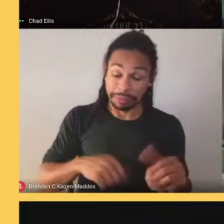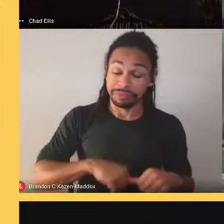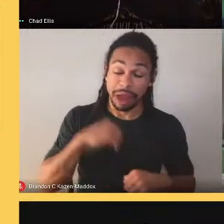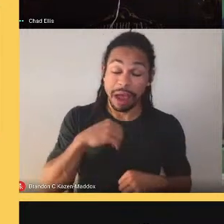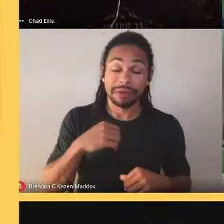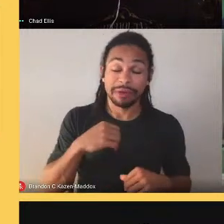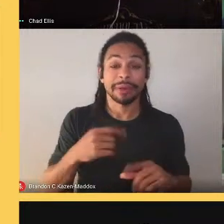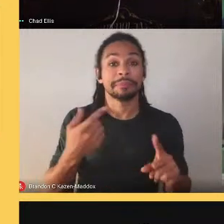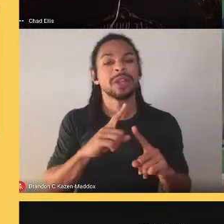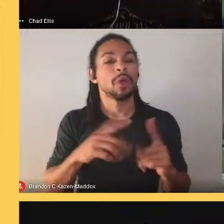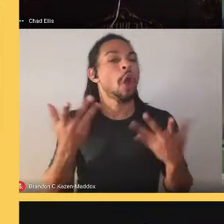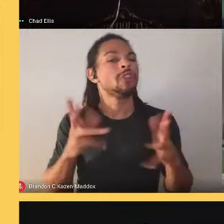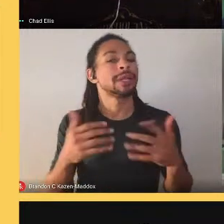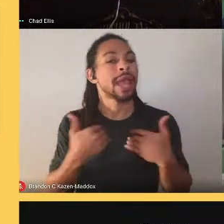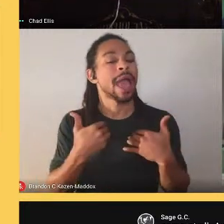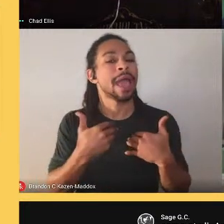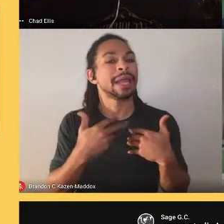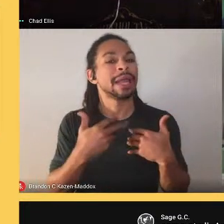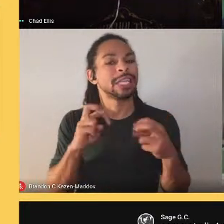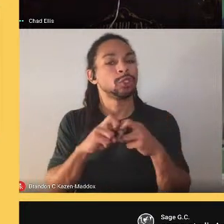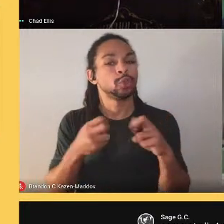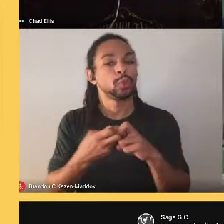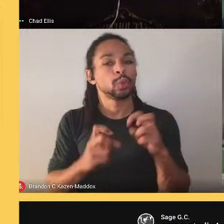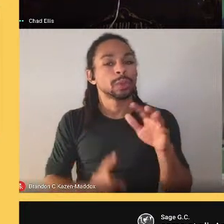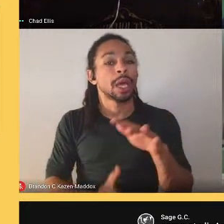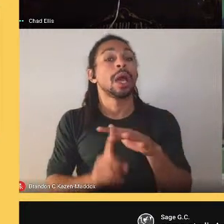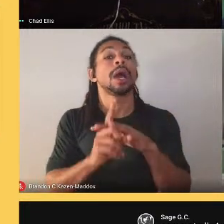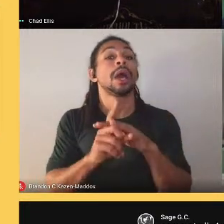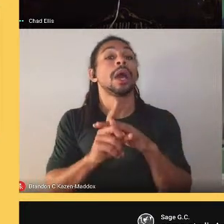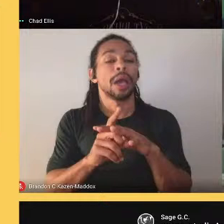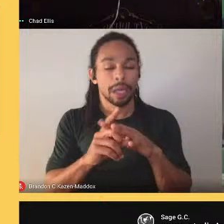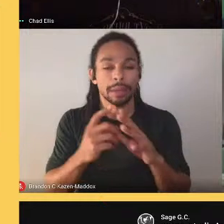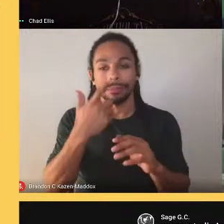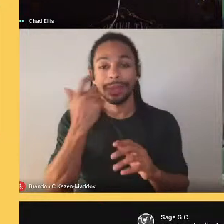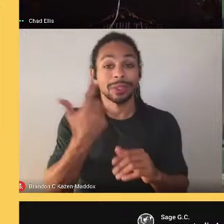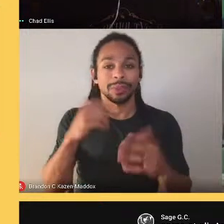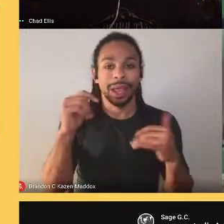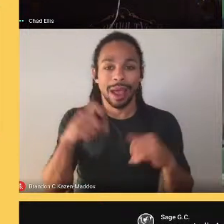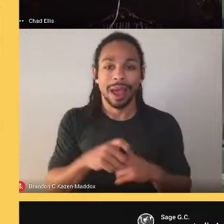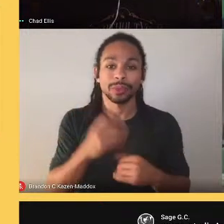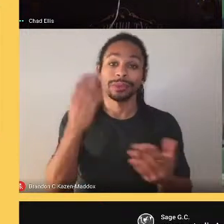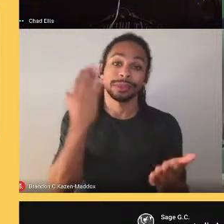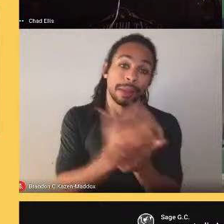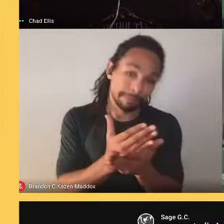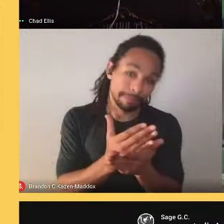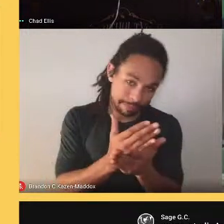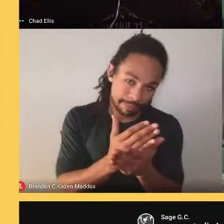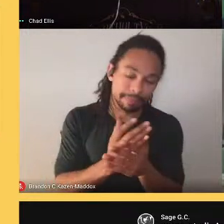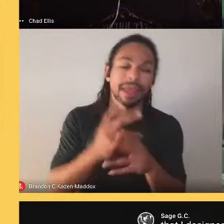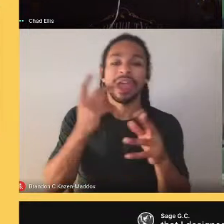with just having to stop and figure out the math